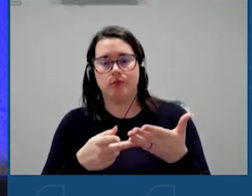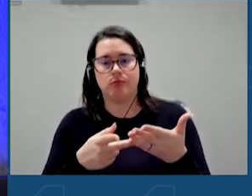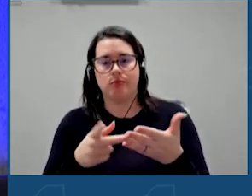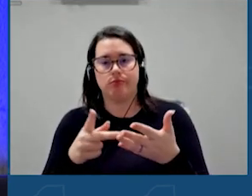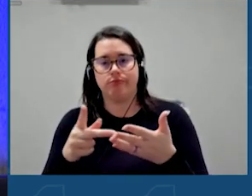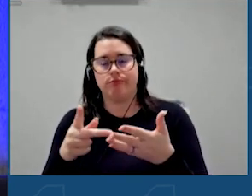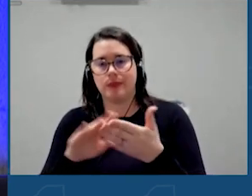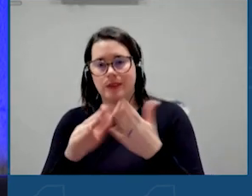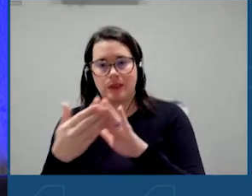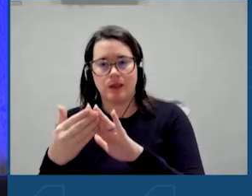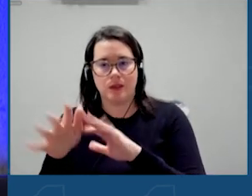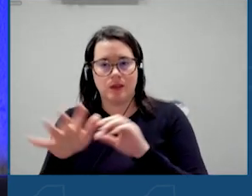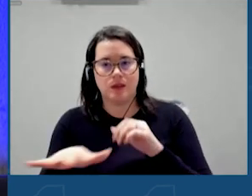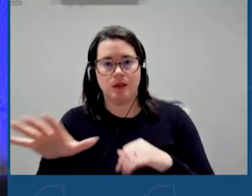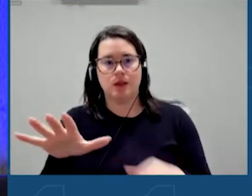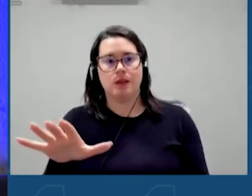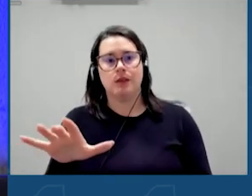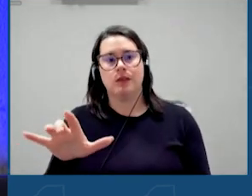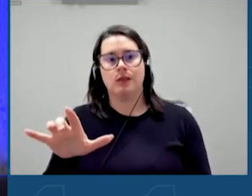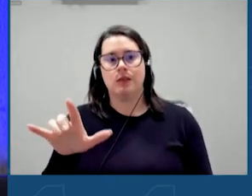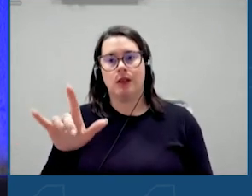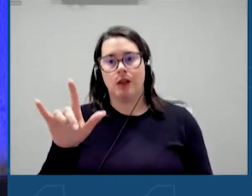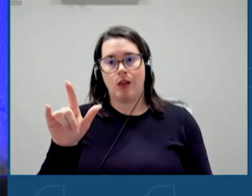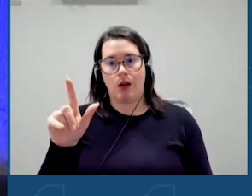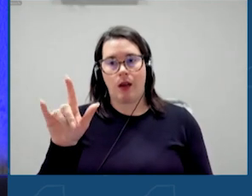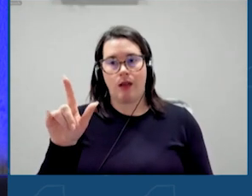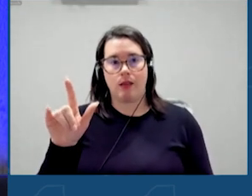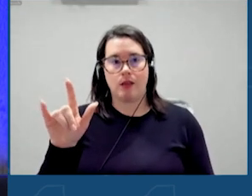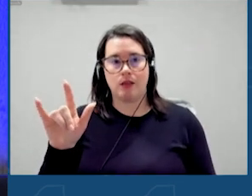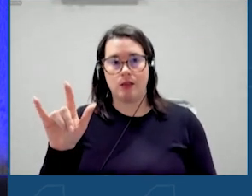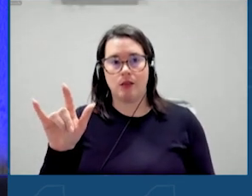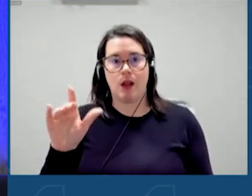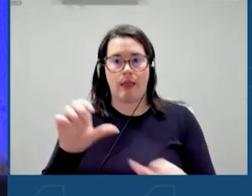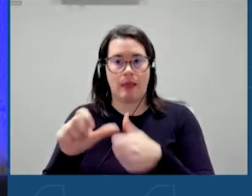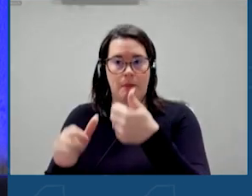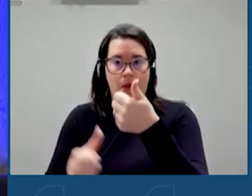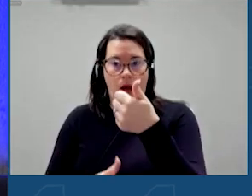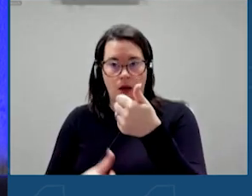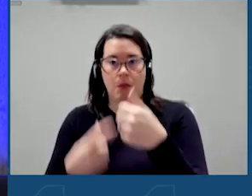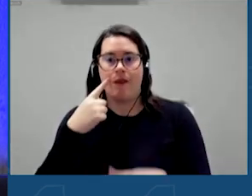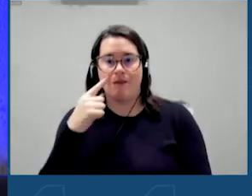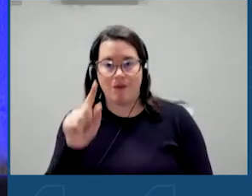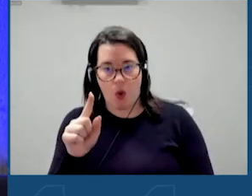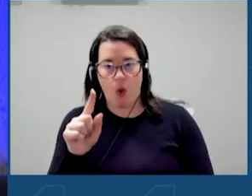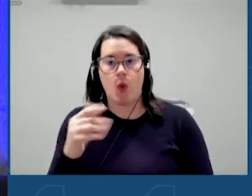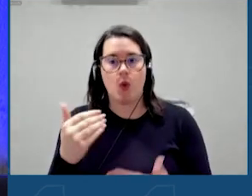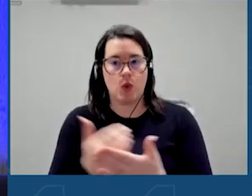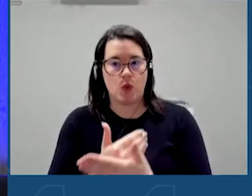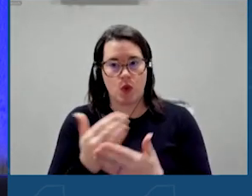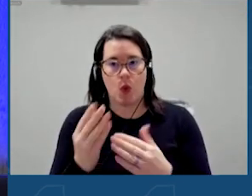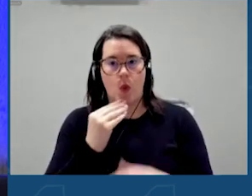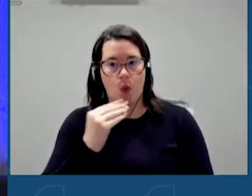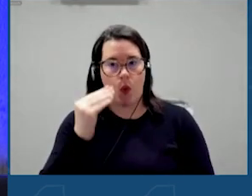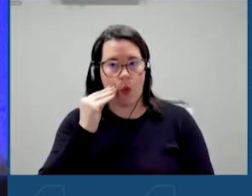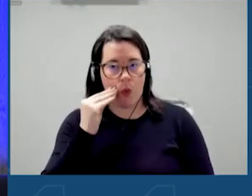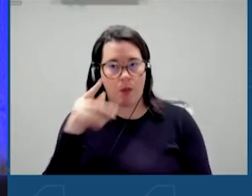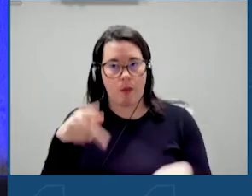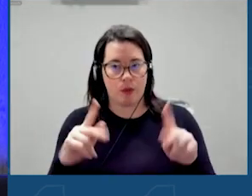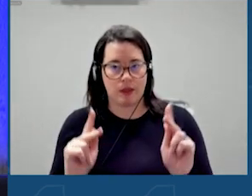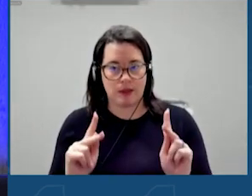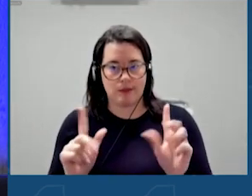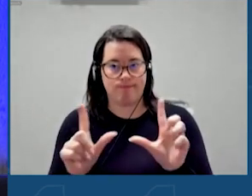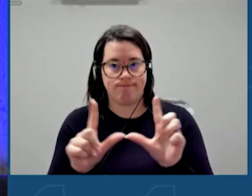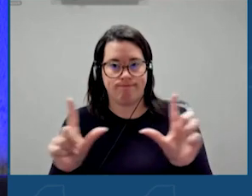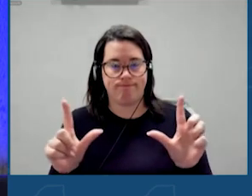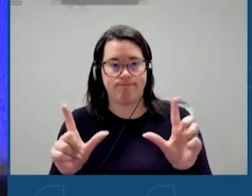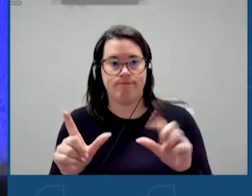Westchester and Long Island are at the very bottom of the list for new housing permits. And You know I'm an upstater. I don't